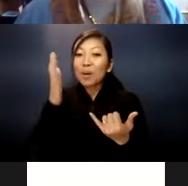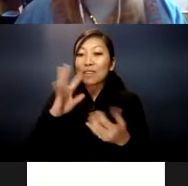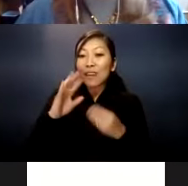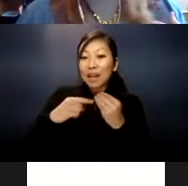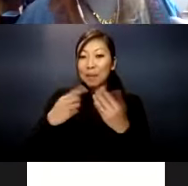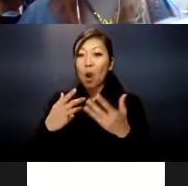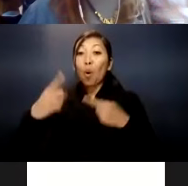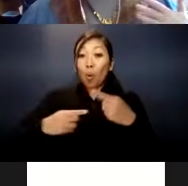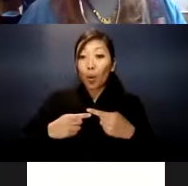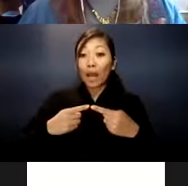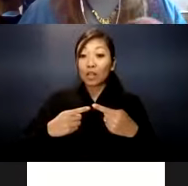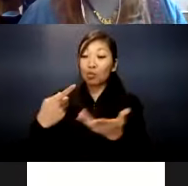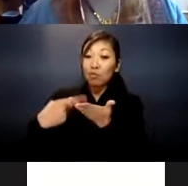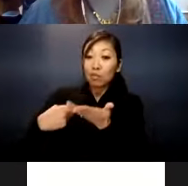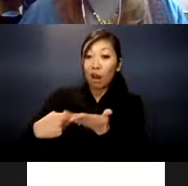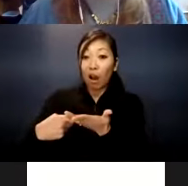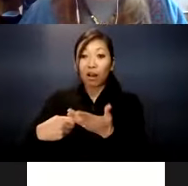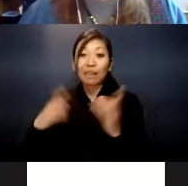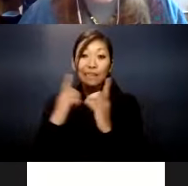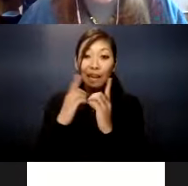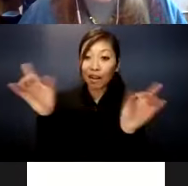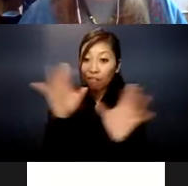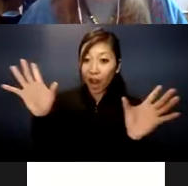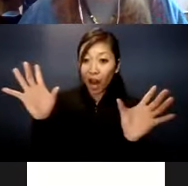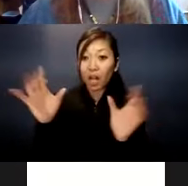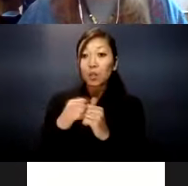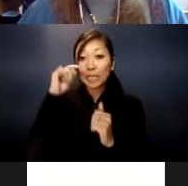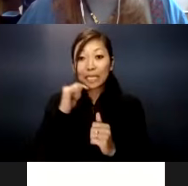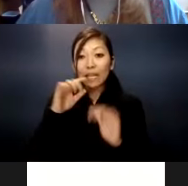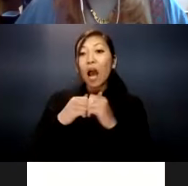people in our lives so we can sort of start to break that generational cycle.